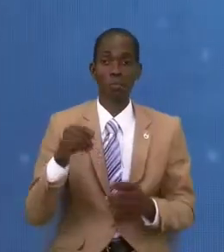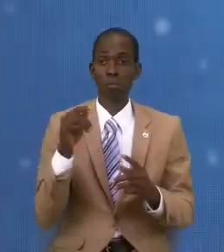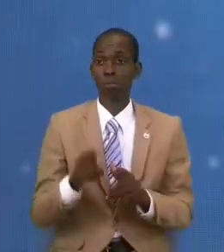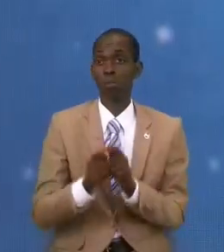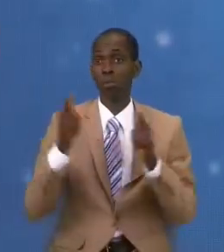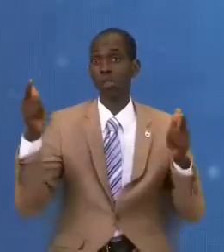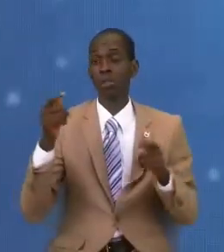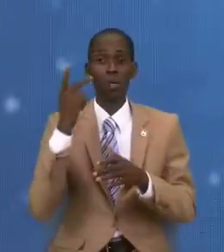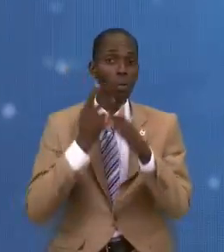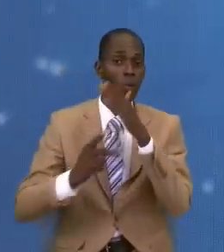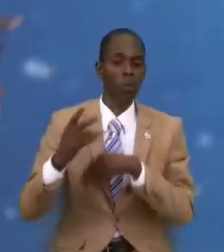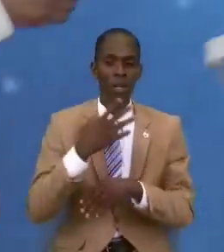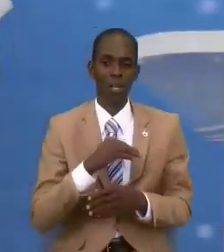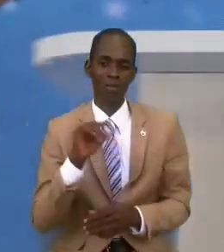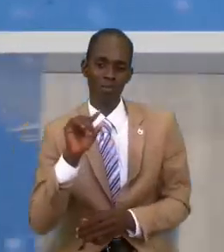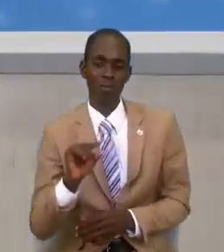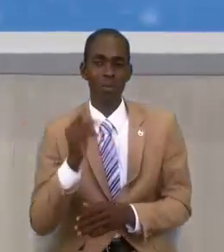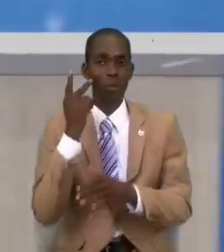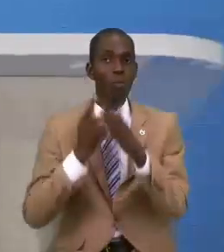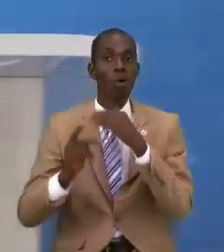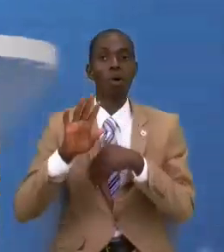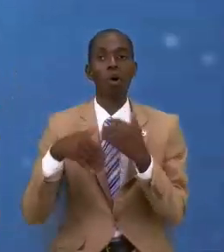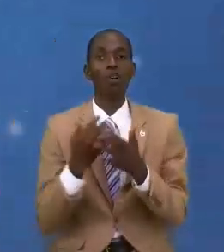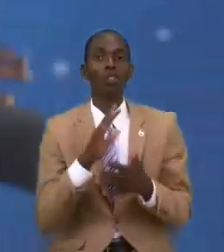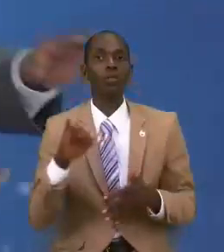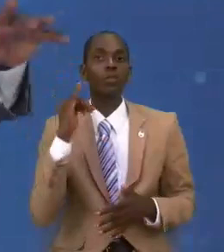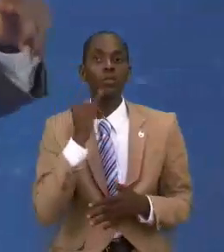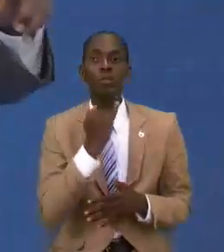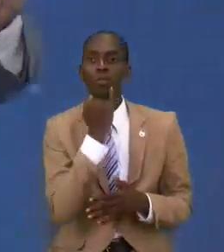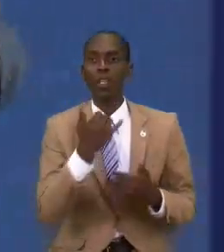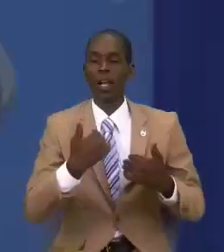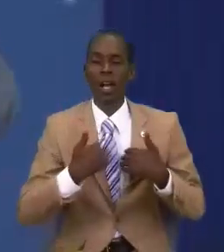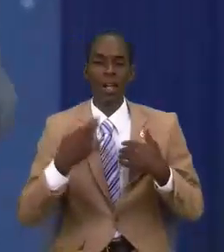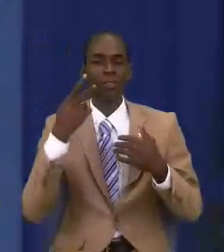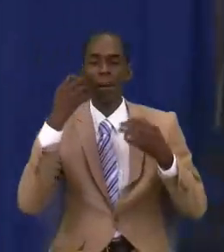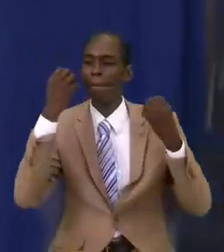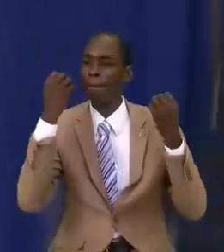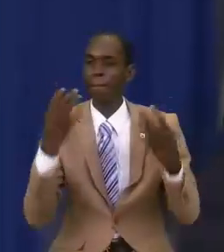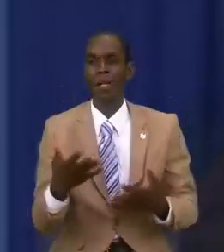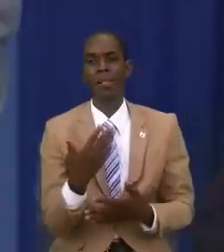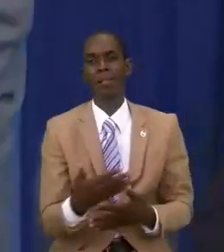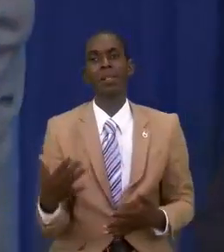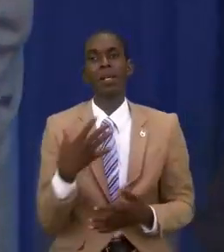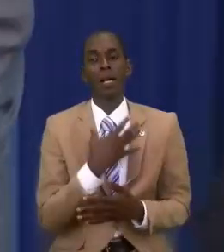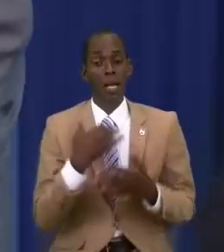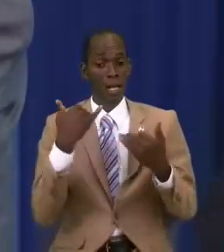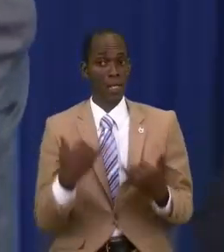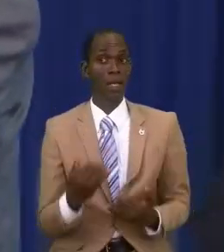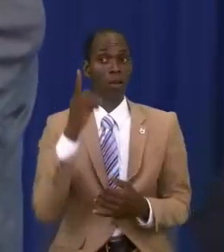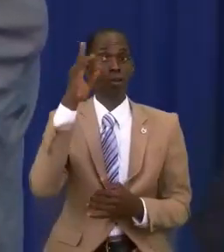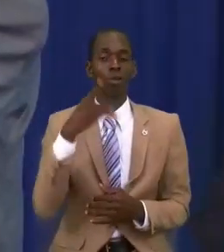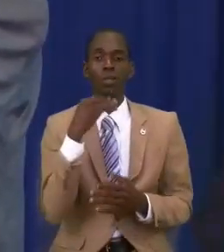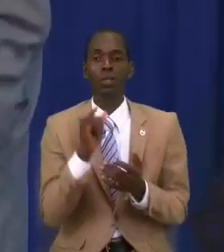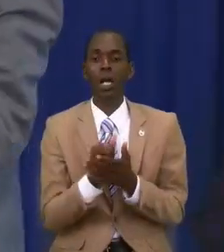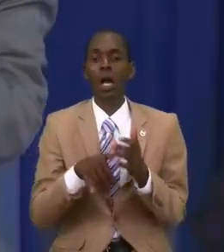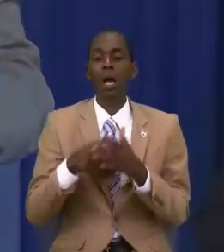had seen quite a lot of things. And now God said, after all that you have seen, after all that you have tasted, after